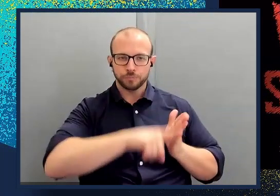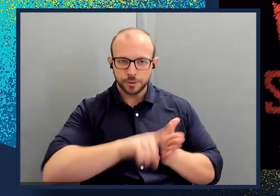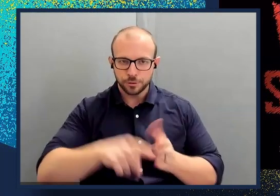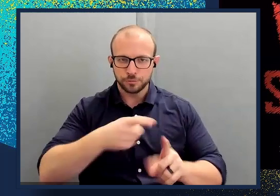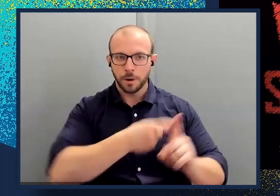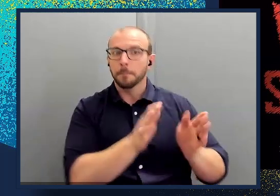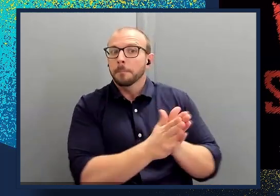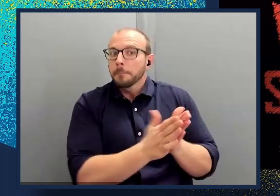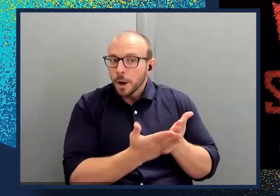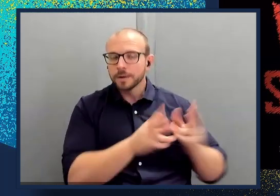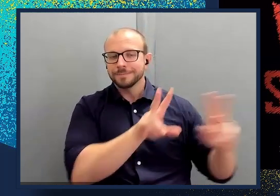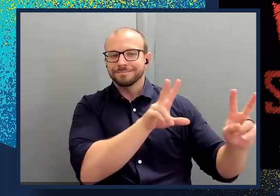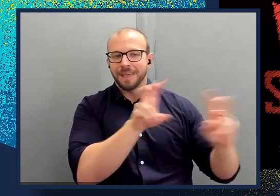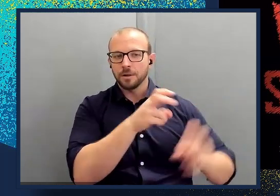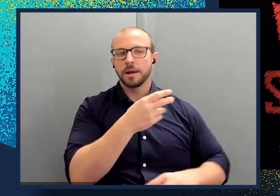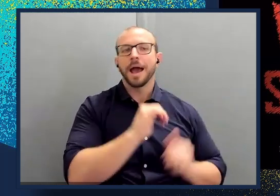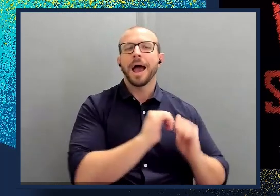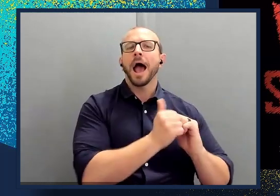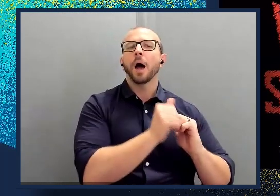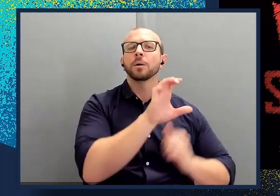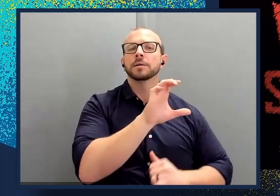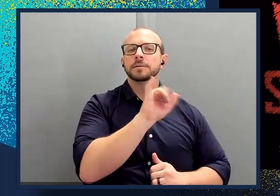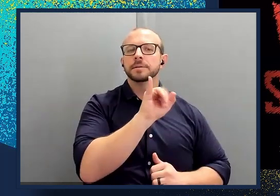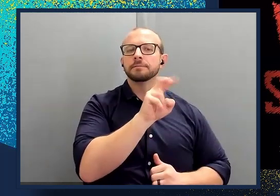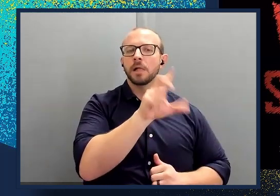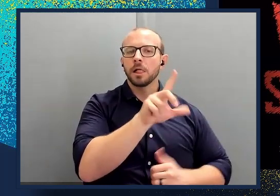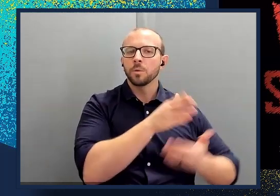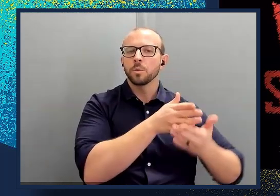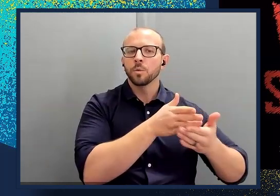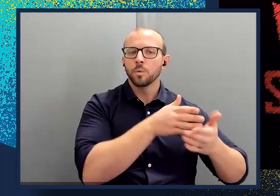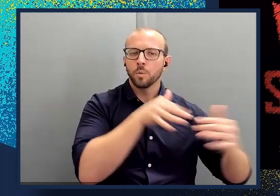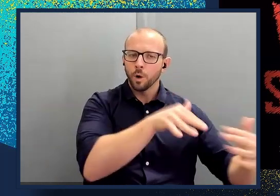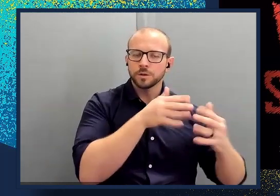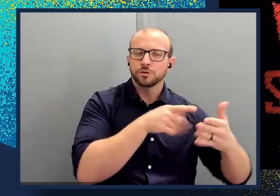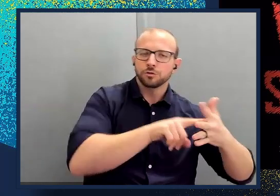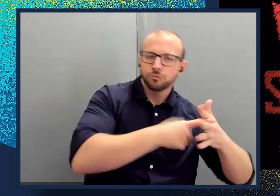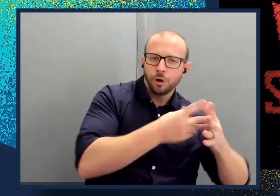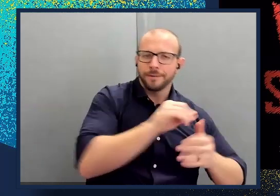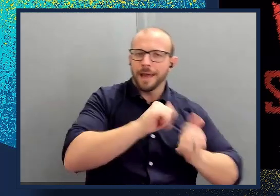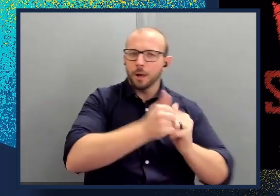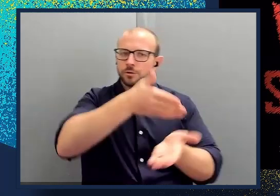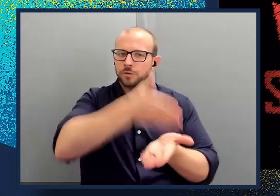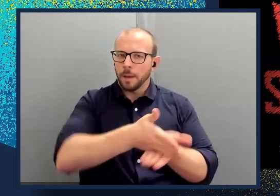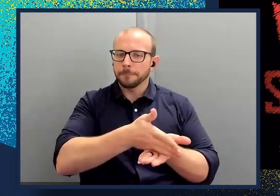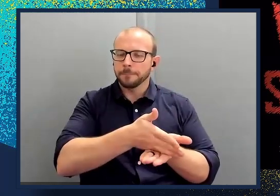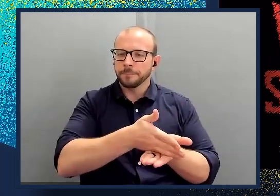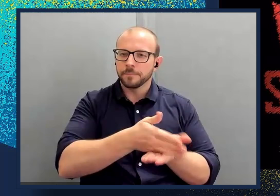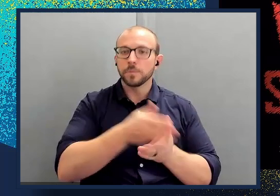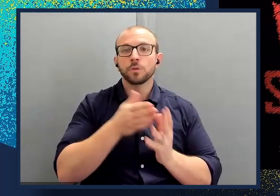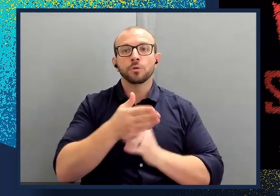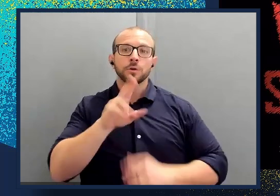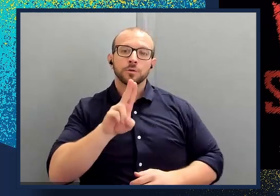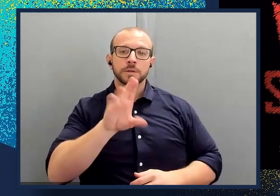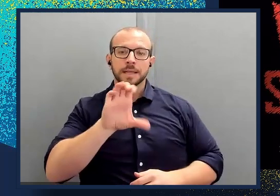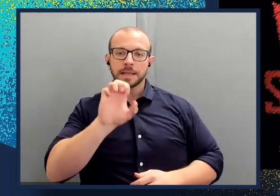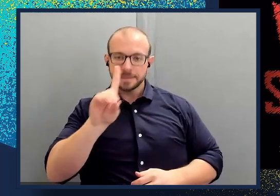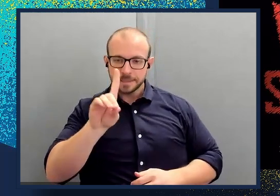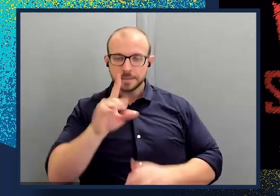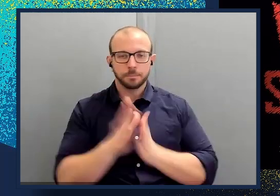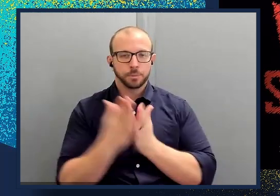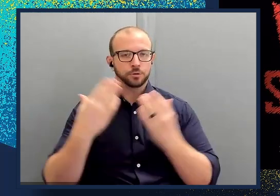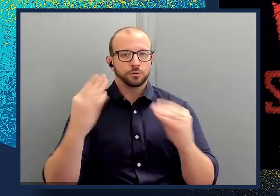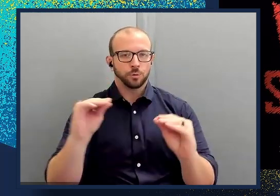which is entitled How Civil Wars Start and How to Stop Them, through the UC San Diego bookstore by scanning the QR